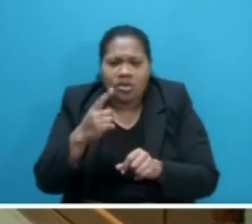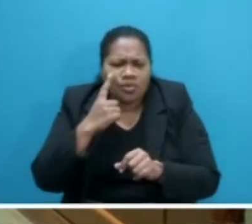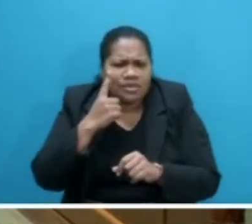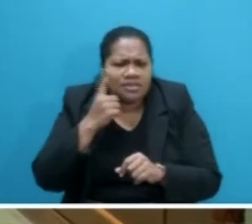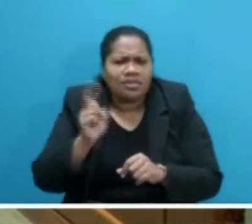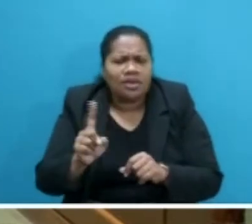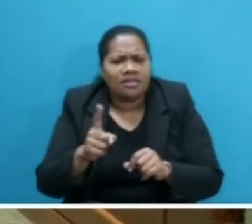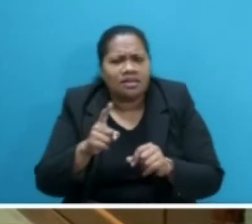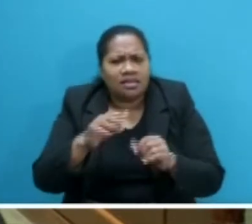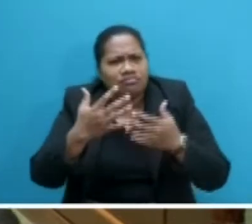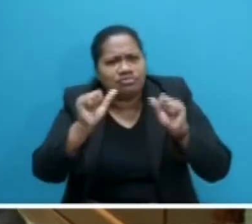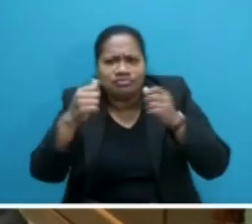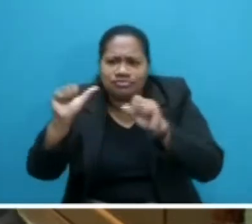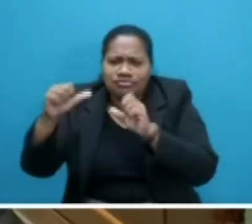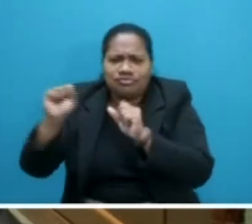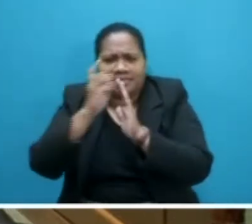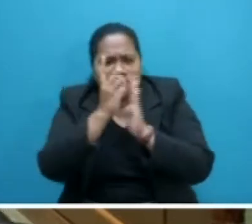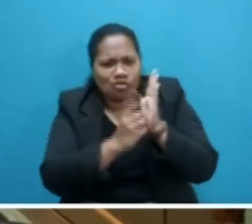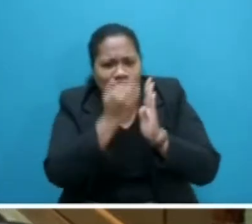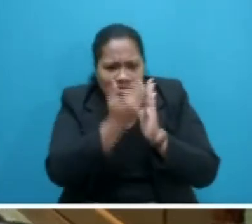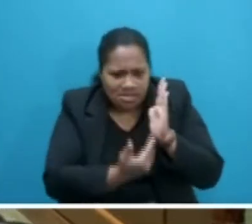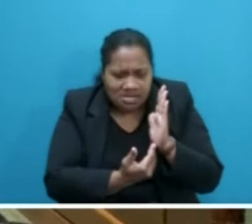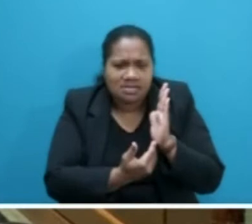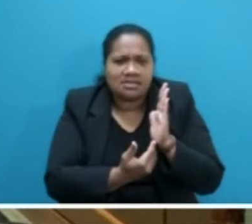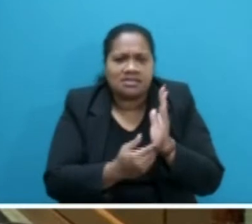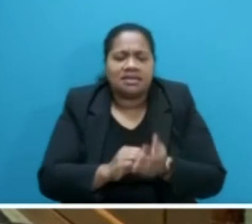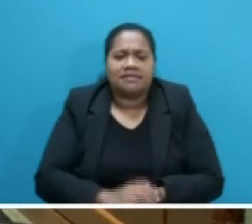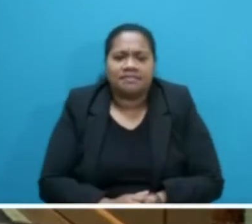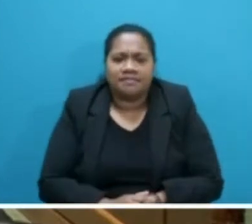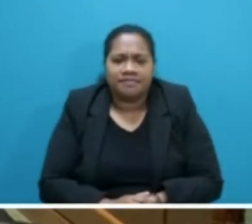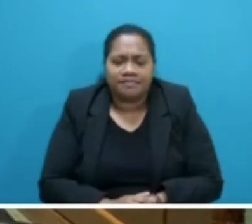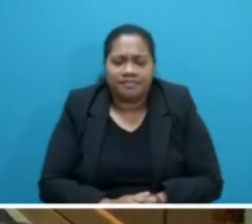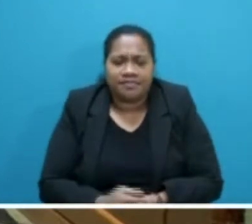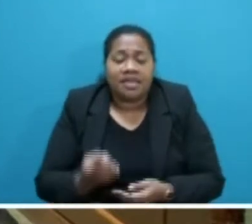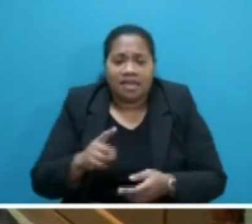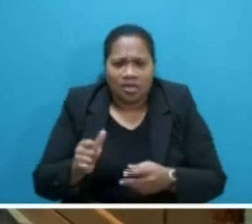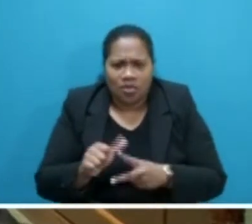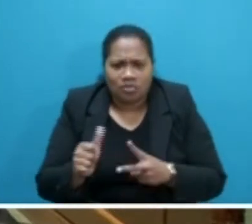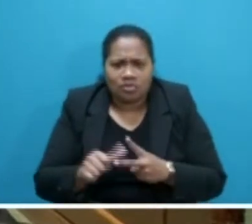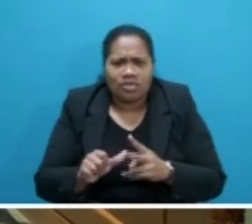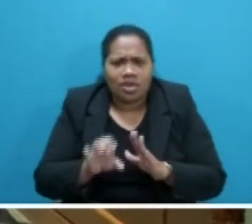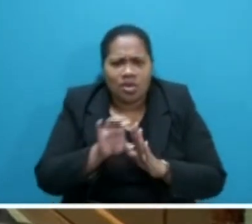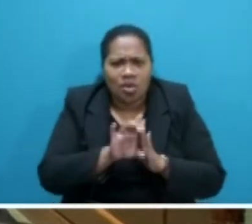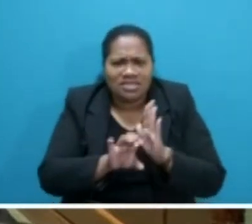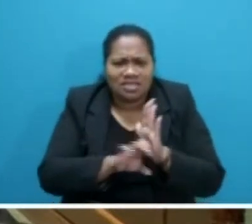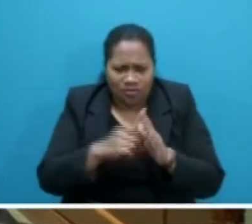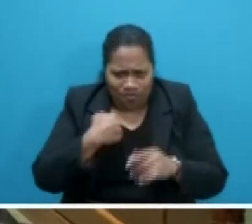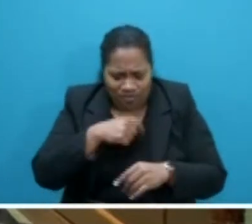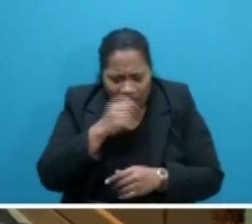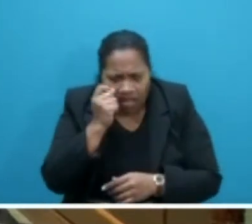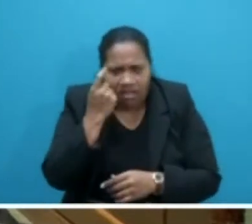democracy and ingraining the aspirations of our Constitution in our national consciousness. Honorable